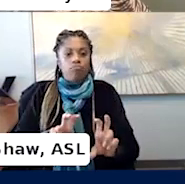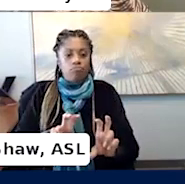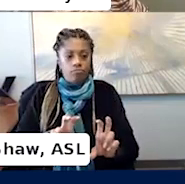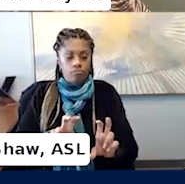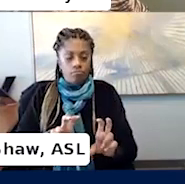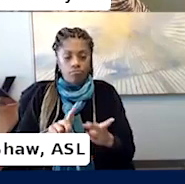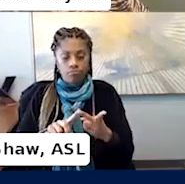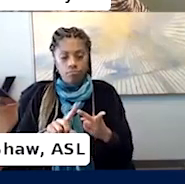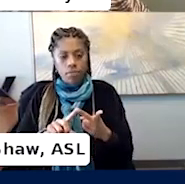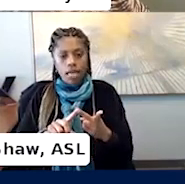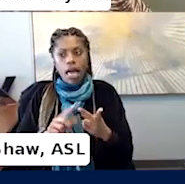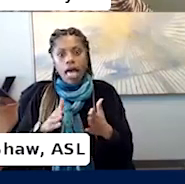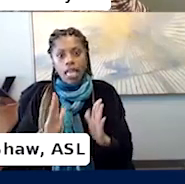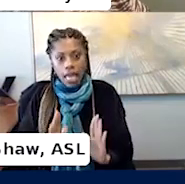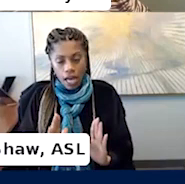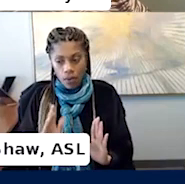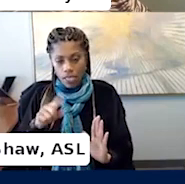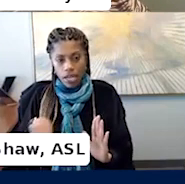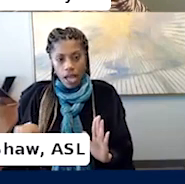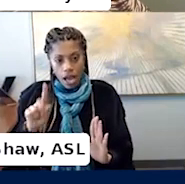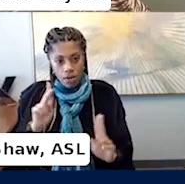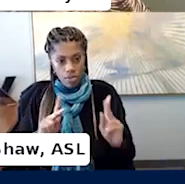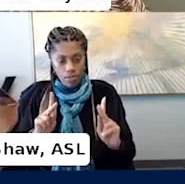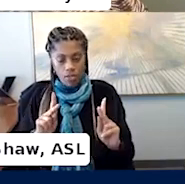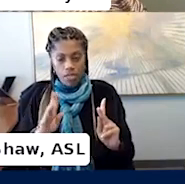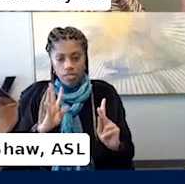their own story in their own voice,